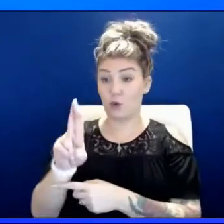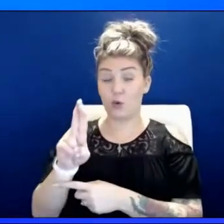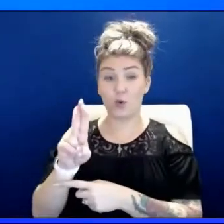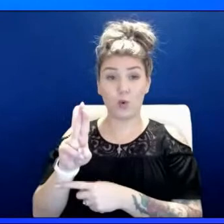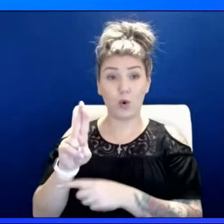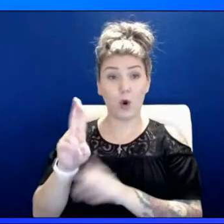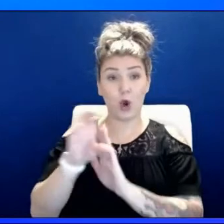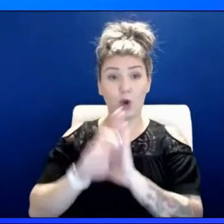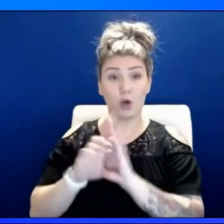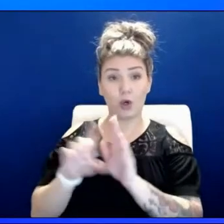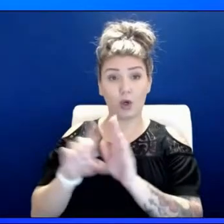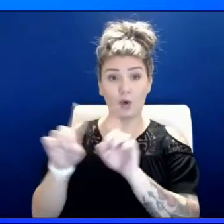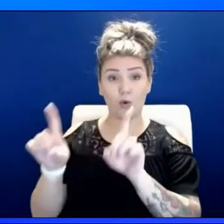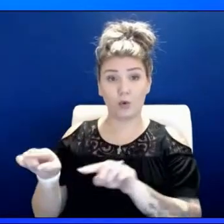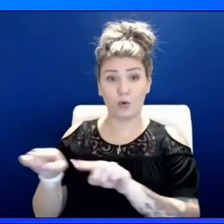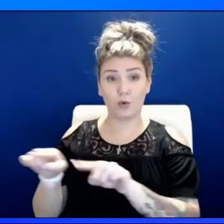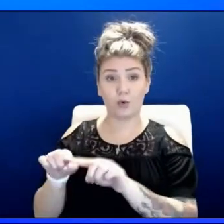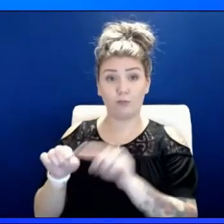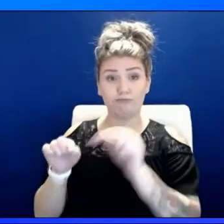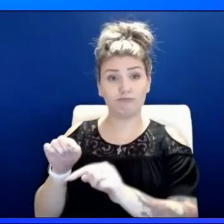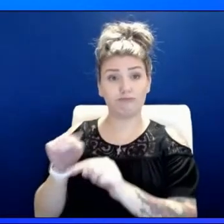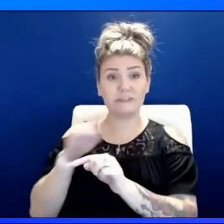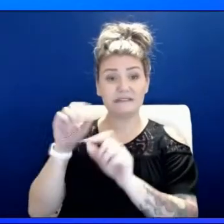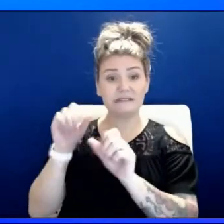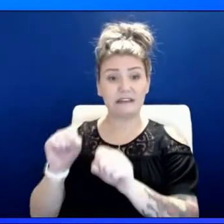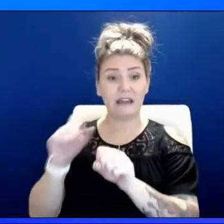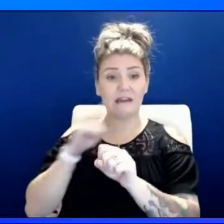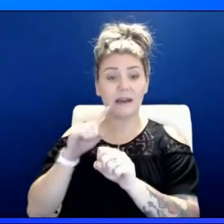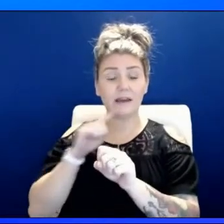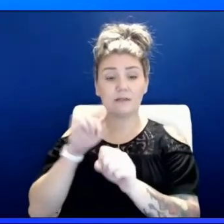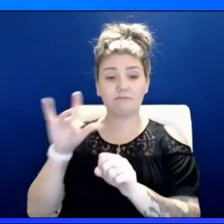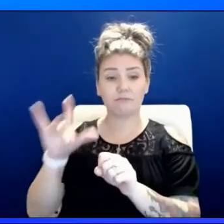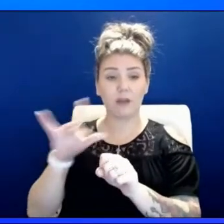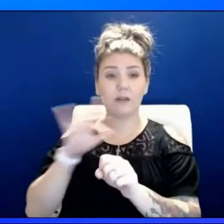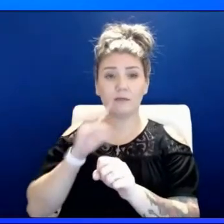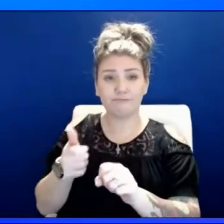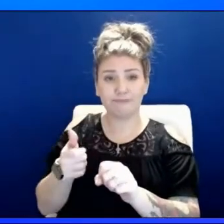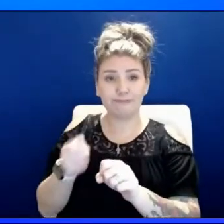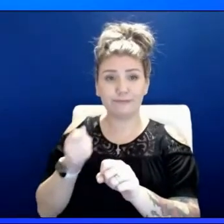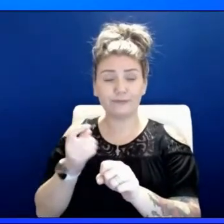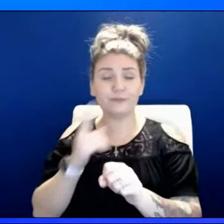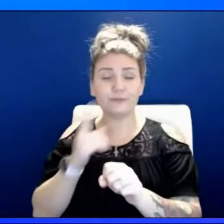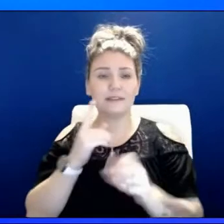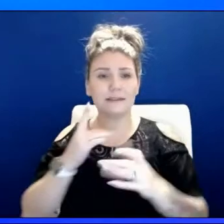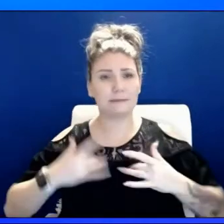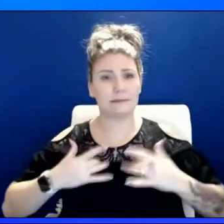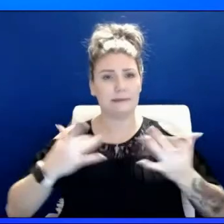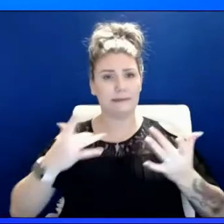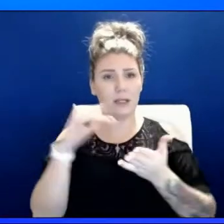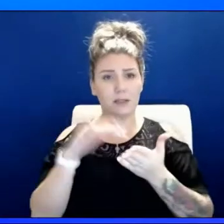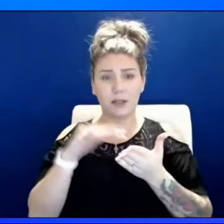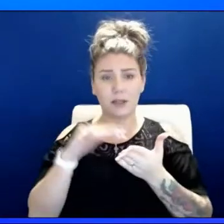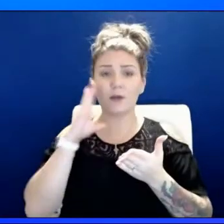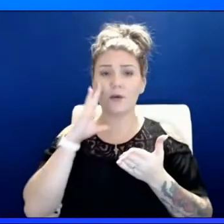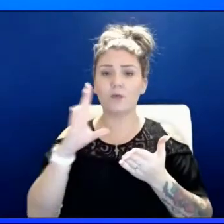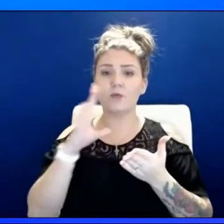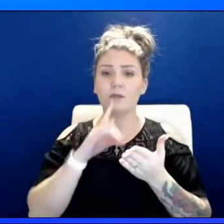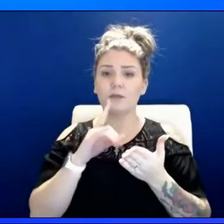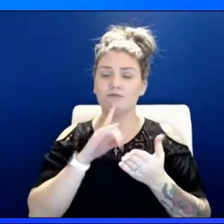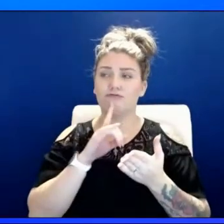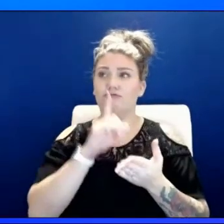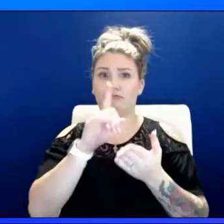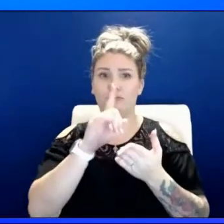you're interested in participating in this study. It's an exciting study because we're really going to put the science behind